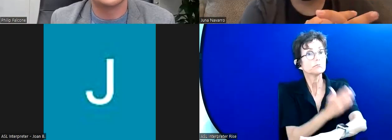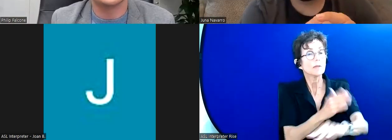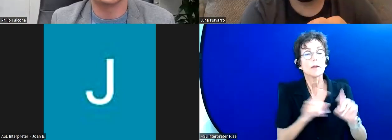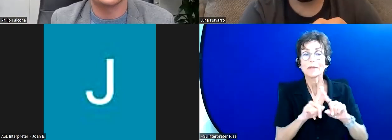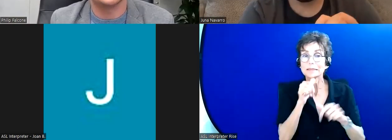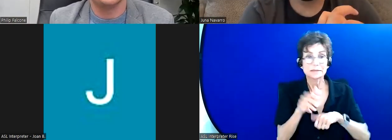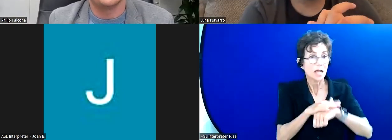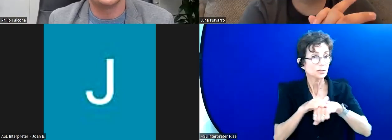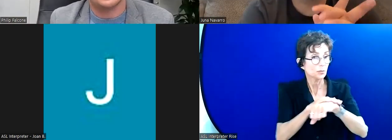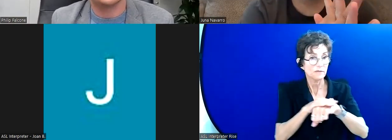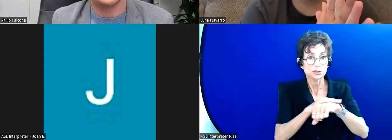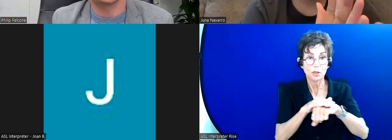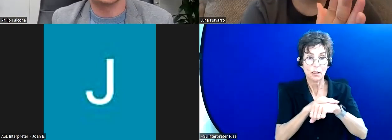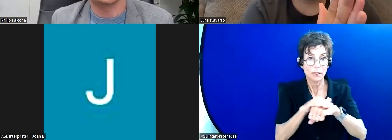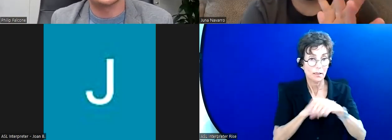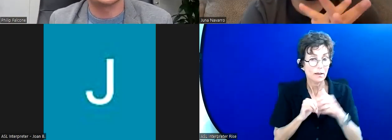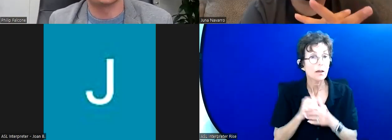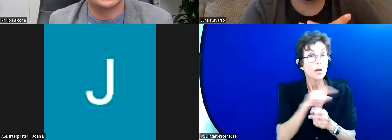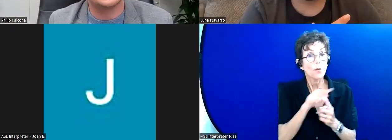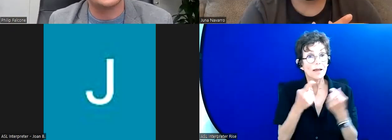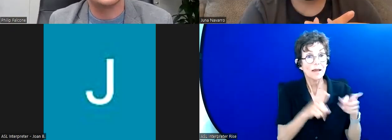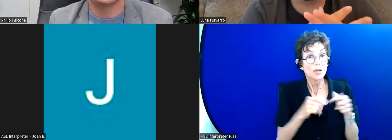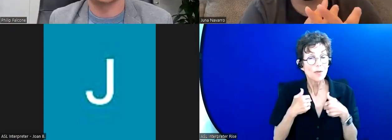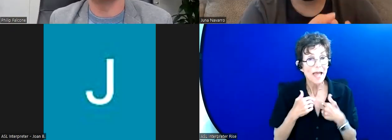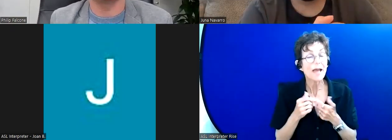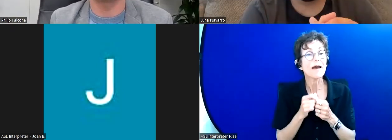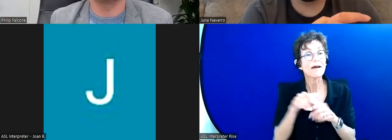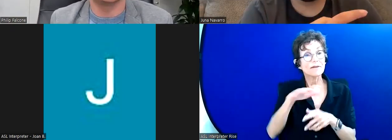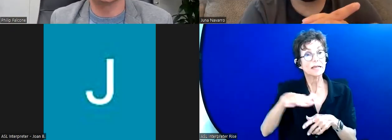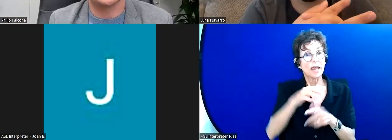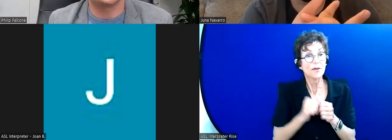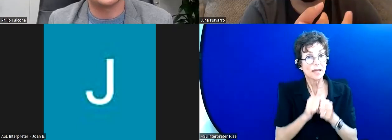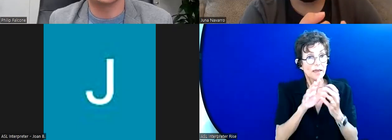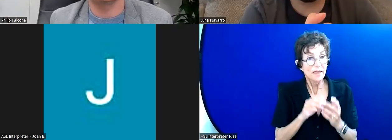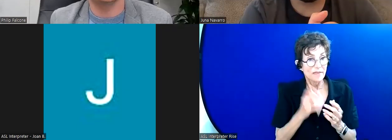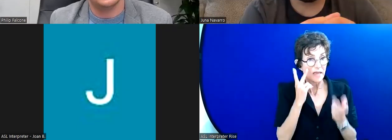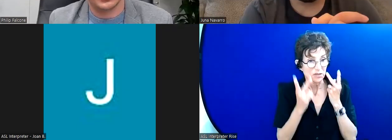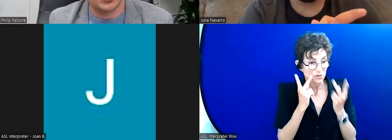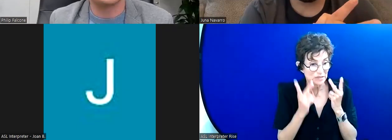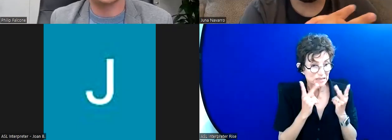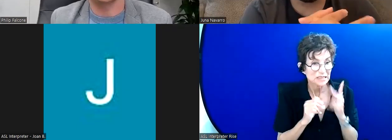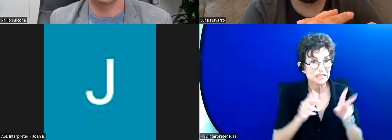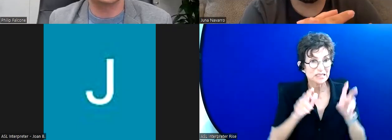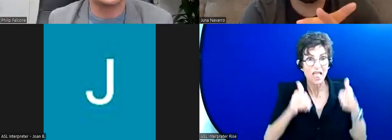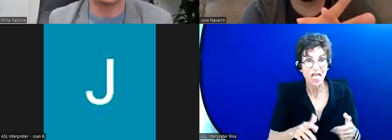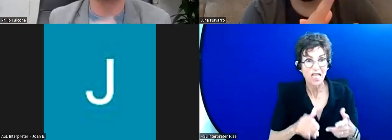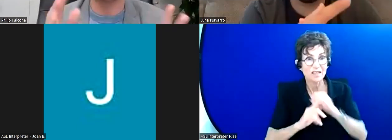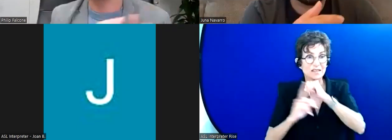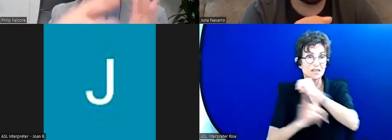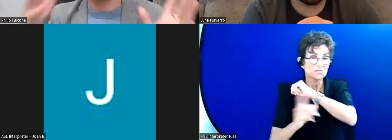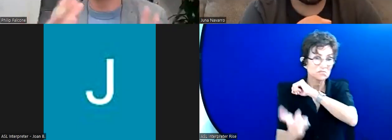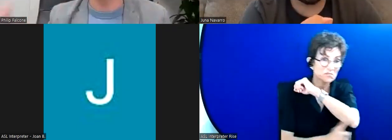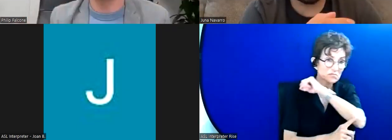to realize is that when you have an area that is facing blight, that is facing undesirable activity, code violations, crime,